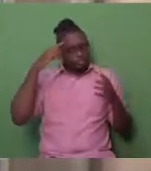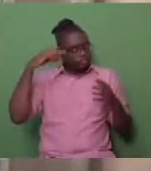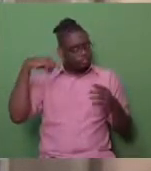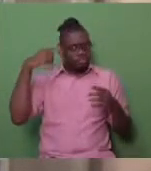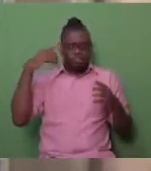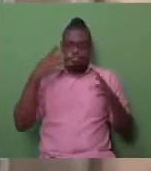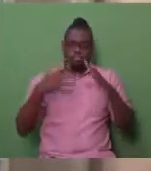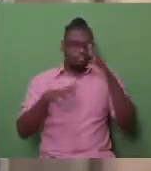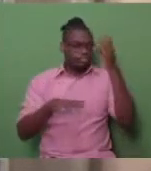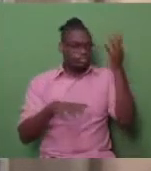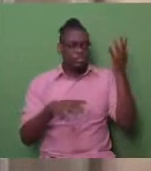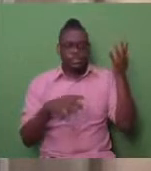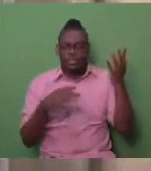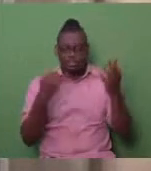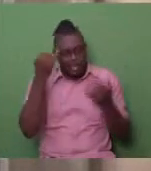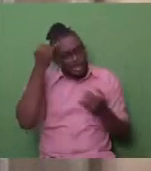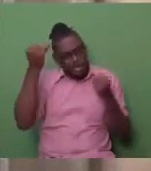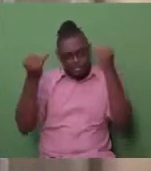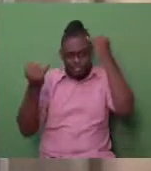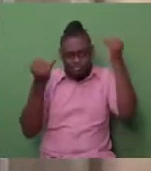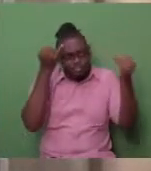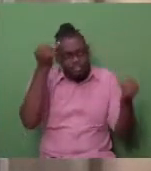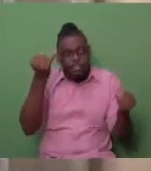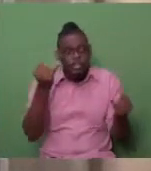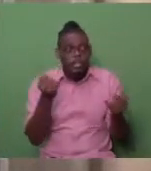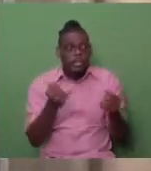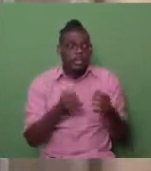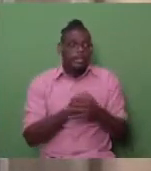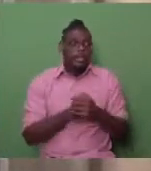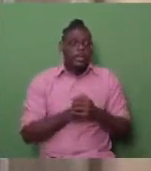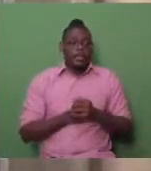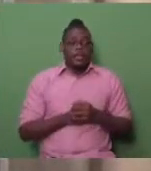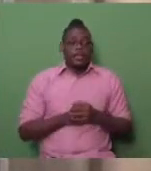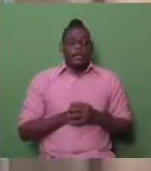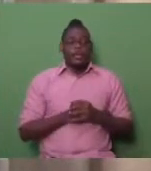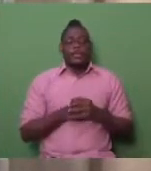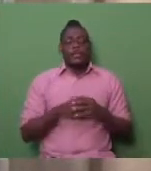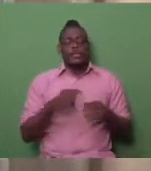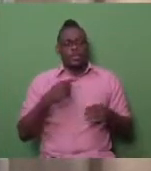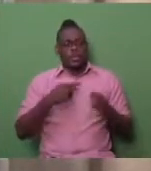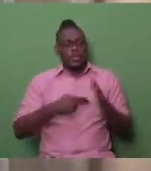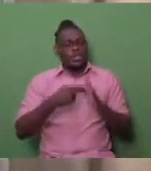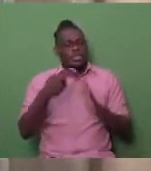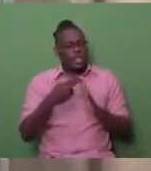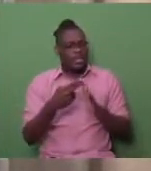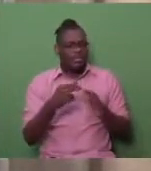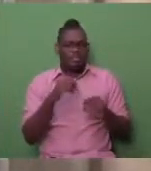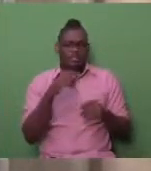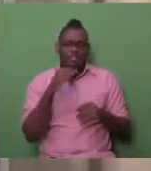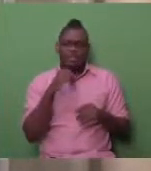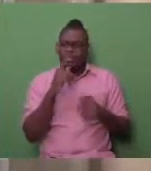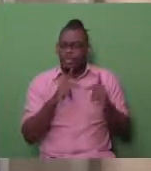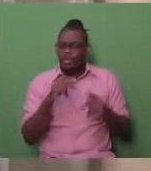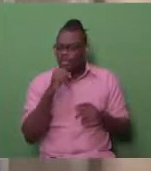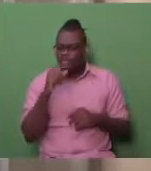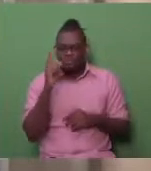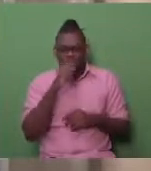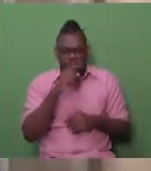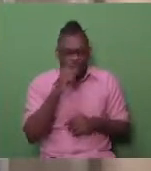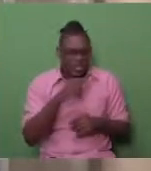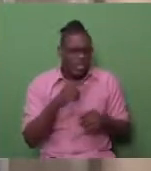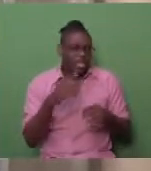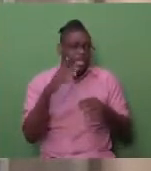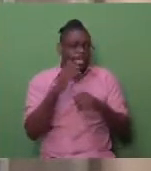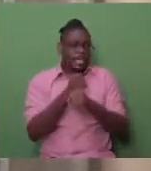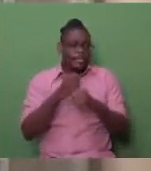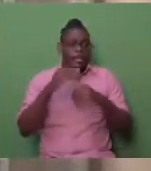food. People are not traveling. The hotels are empty, even the existing ones. You want to build five hotels? Not one,